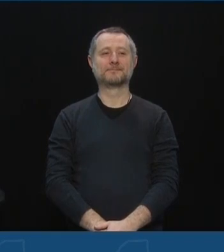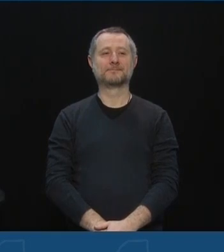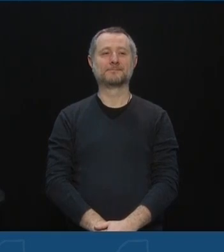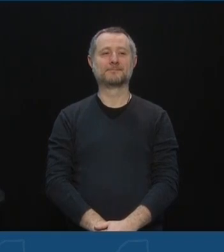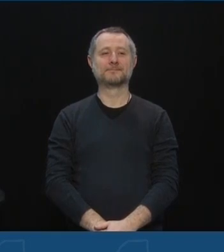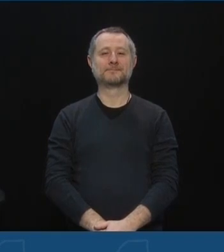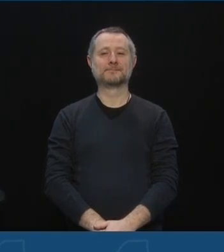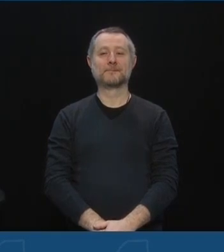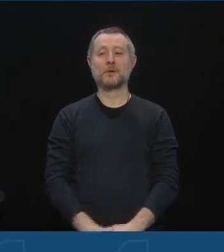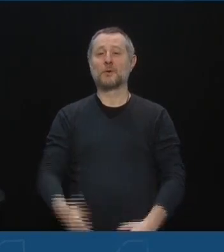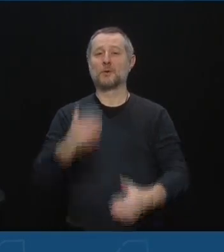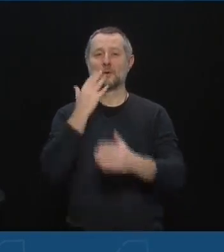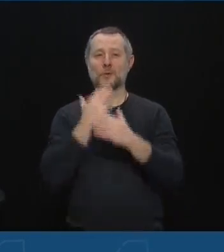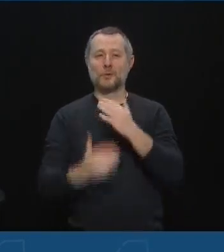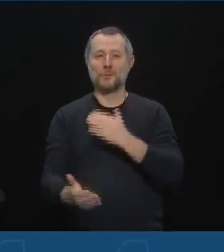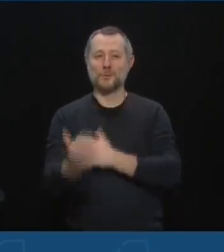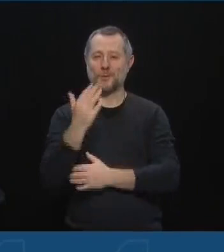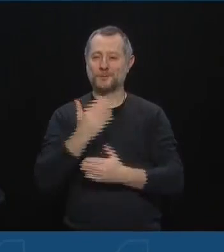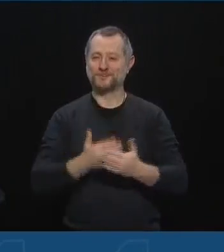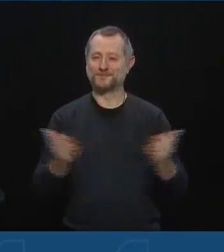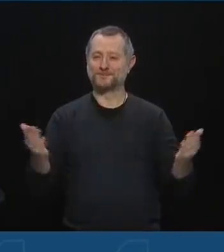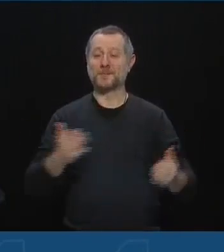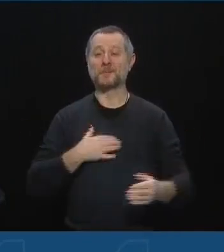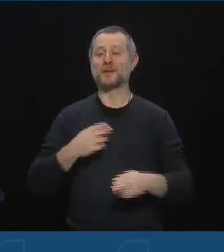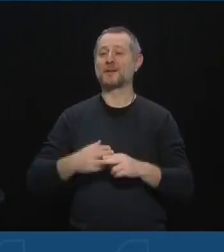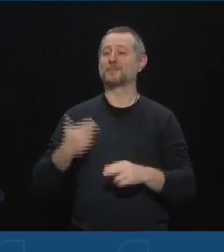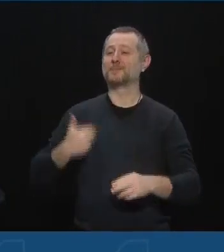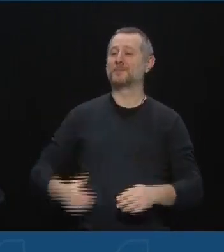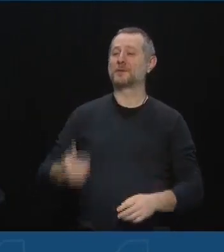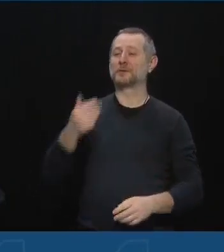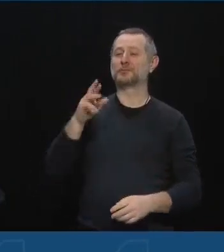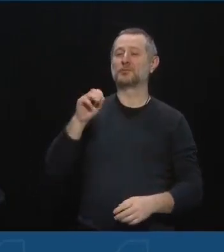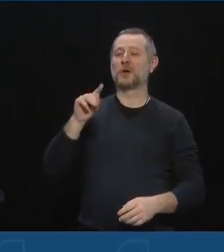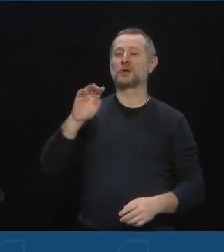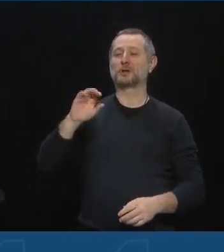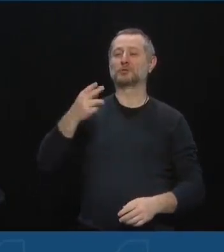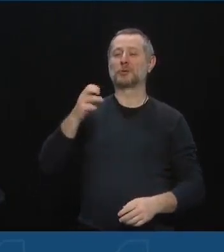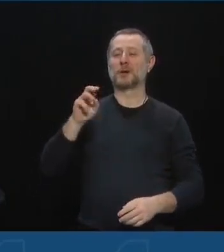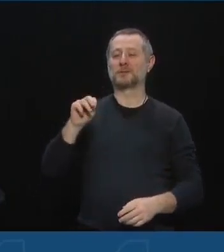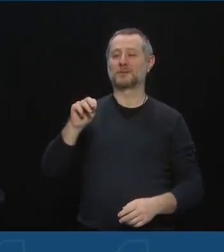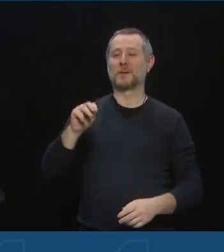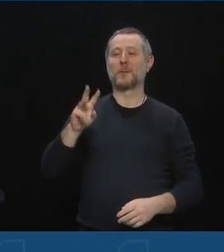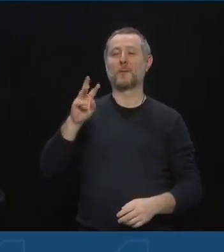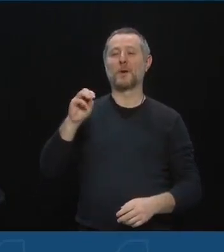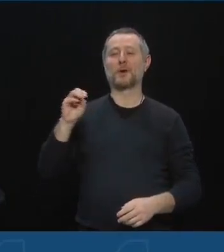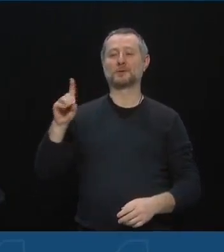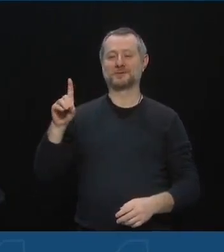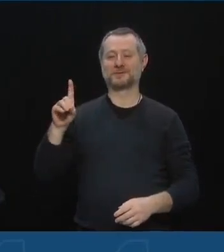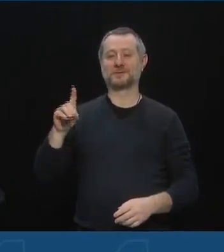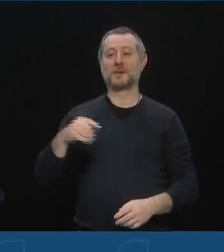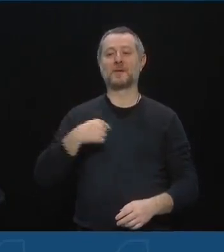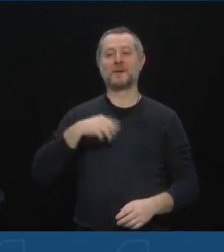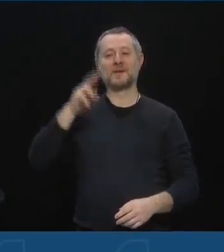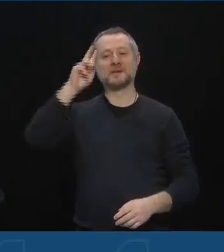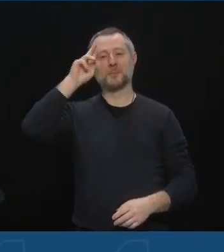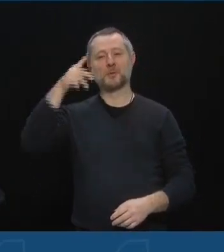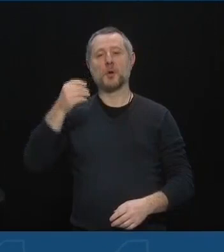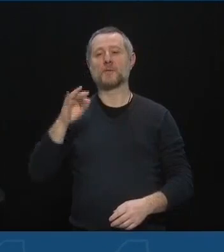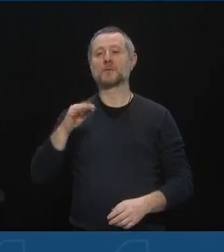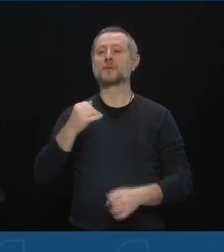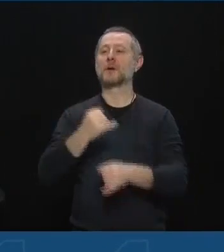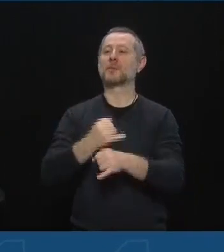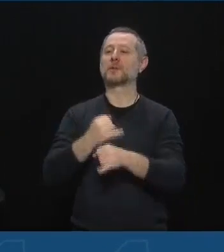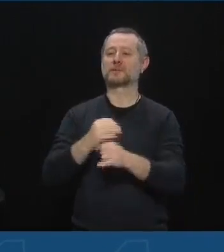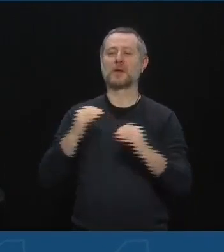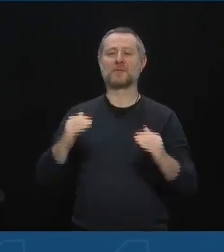Good morning. My name is Gretchen Wood, and I serve as the Vice President of Institutional Advancement for Monroe Community College. On behalf of